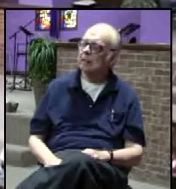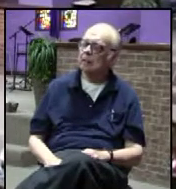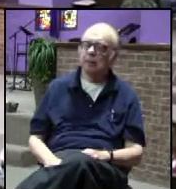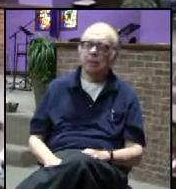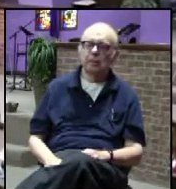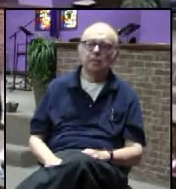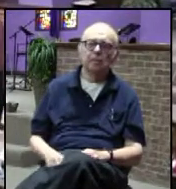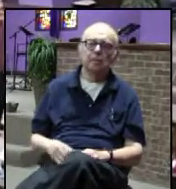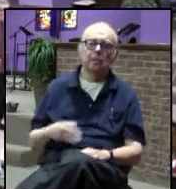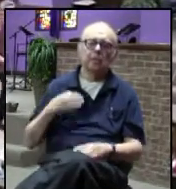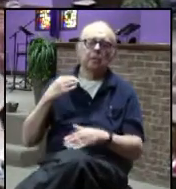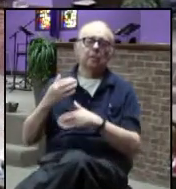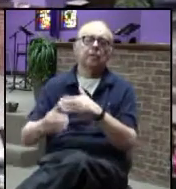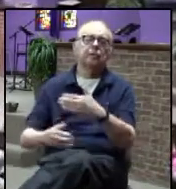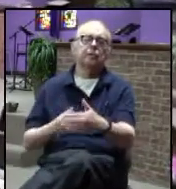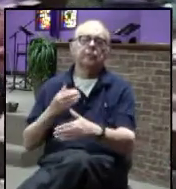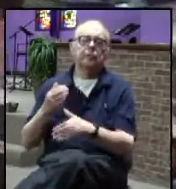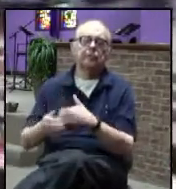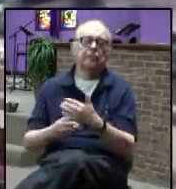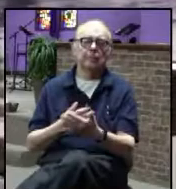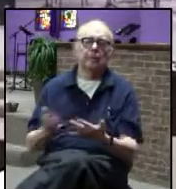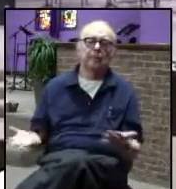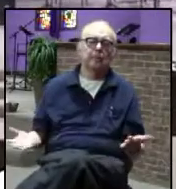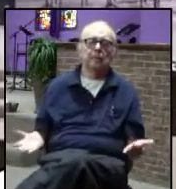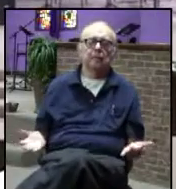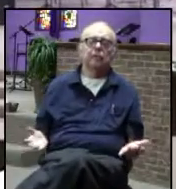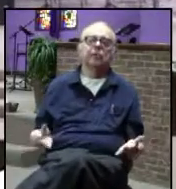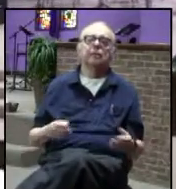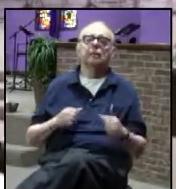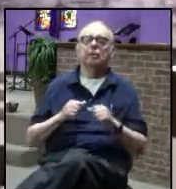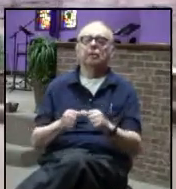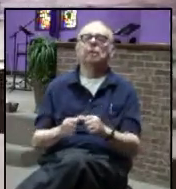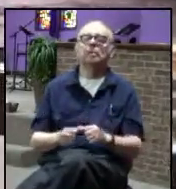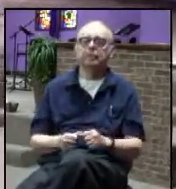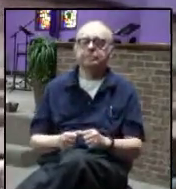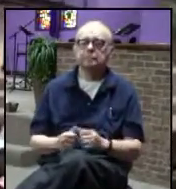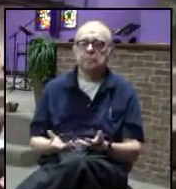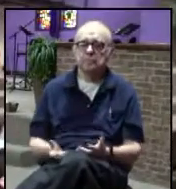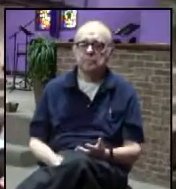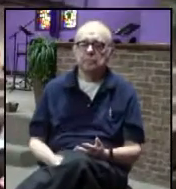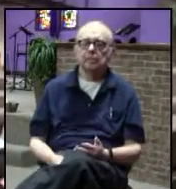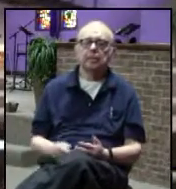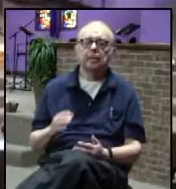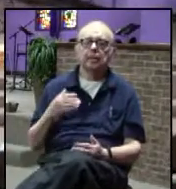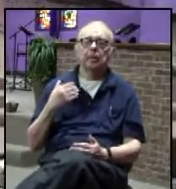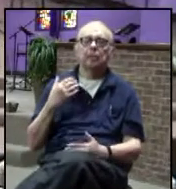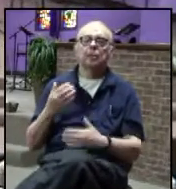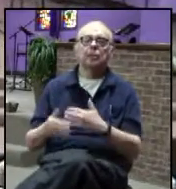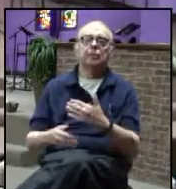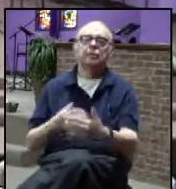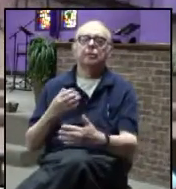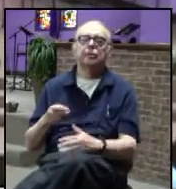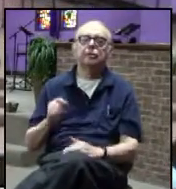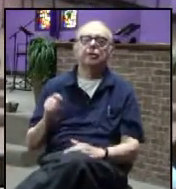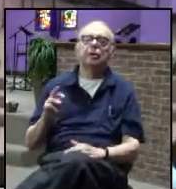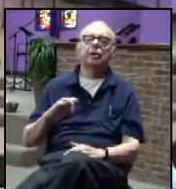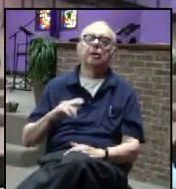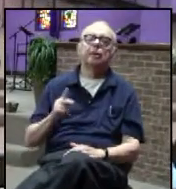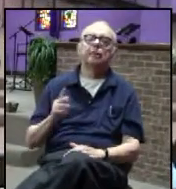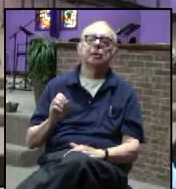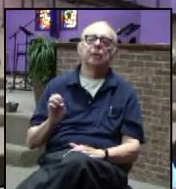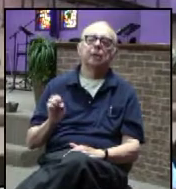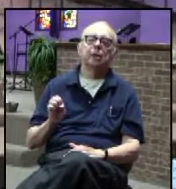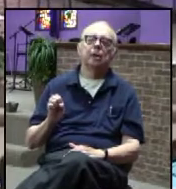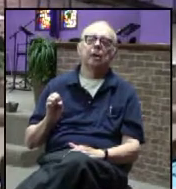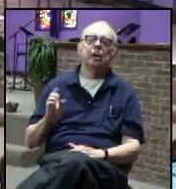It's generational, ladies and gentlemen, and it trickles down. You want trickle-down economics? This is trickle down. This